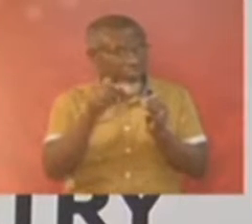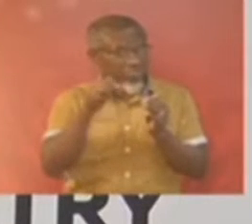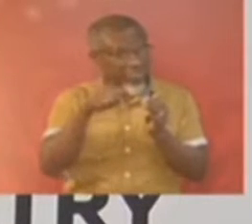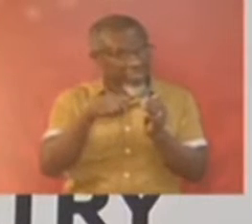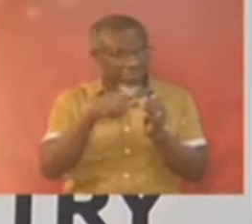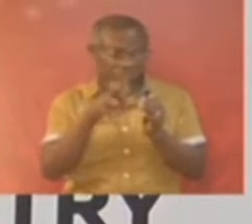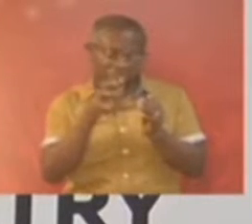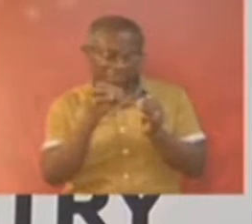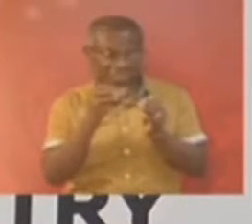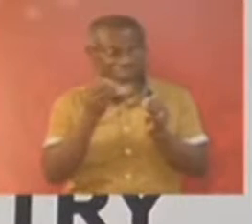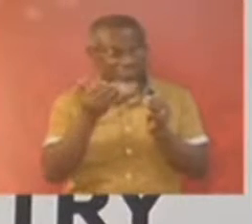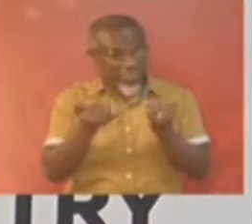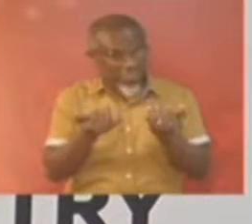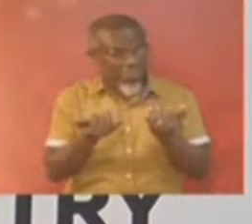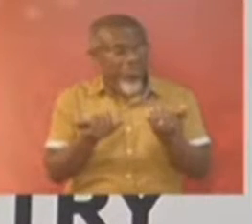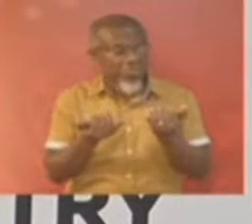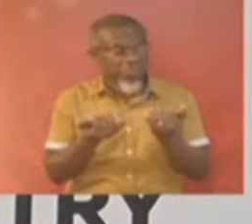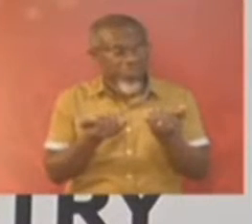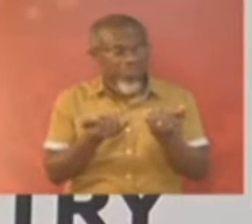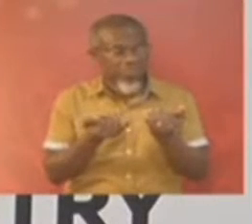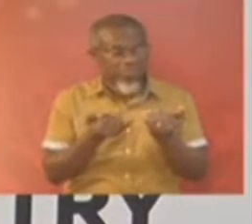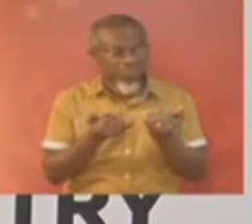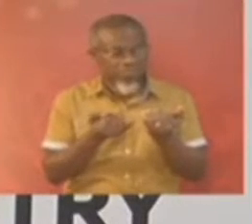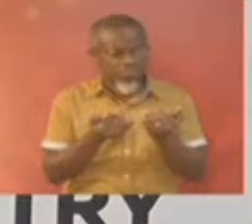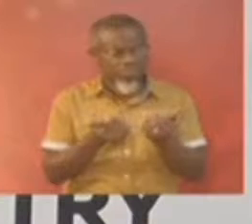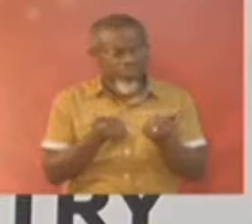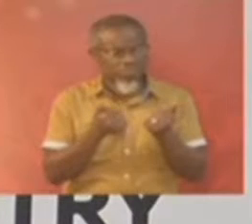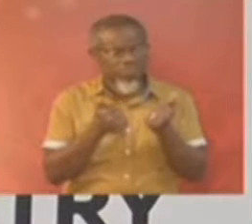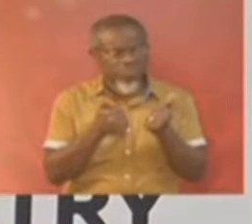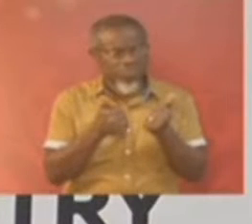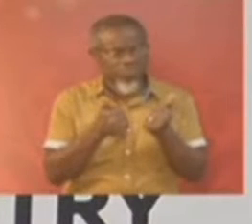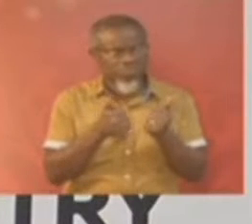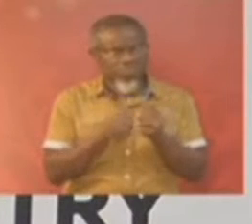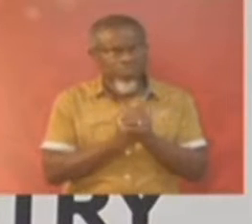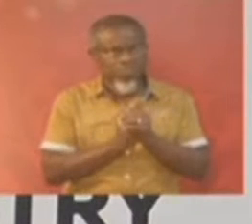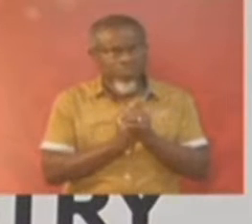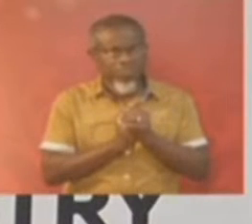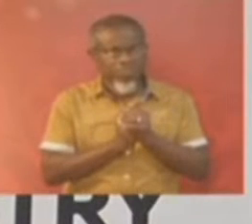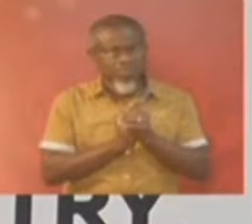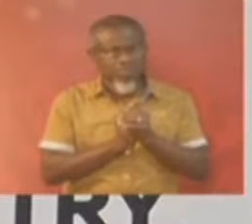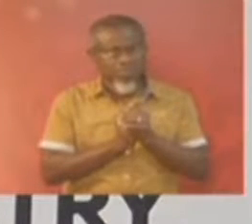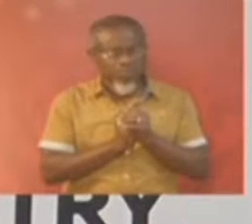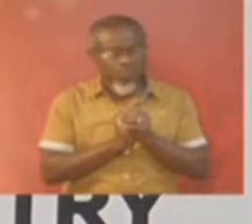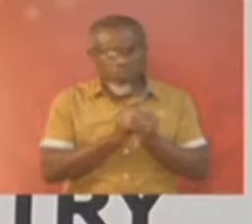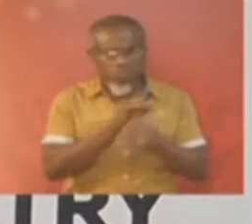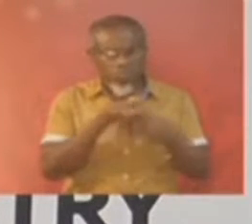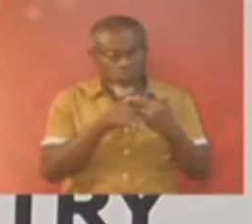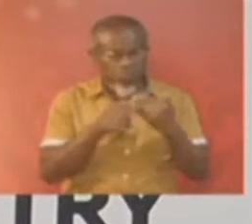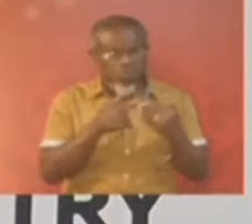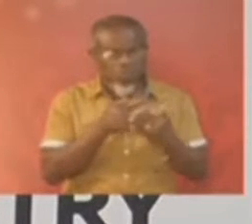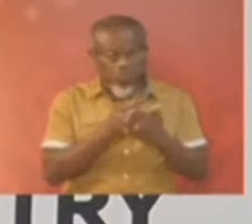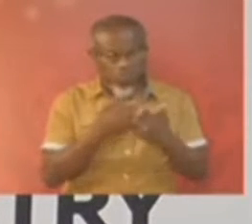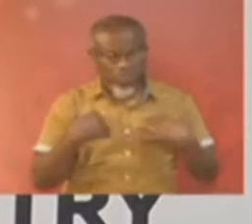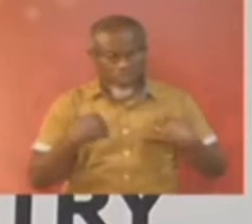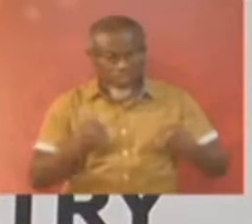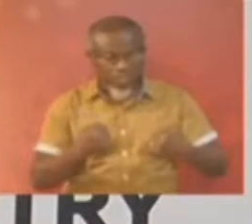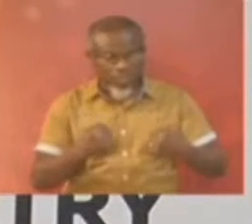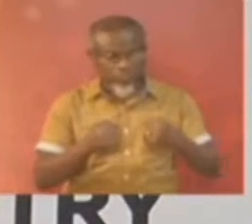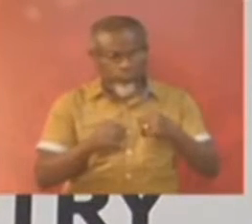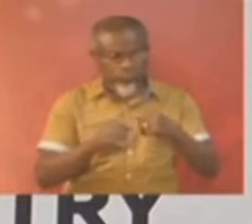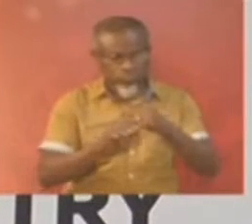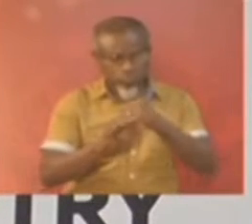dengue in particular. With regards to influenza, I think the public health measures that we have put in place have borne